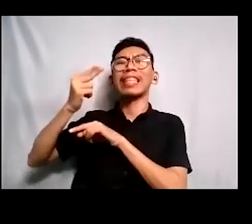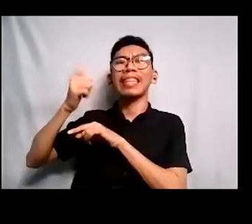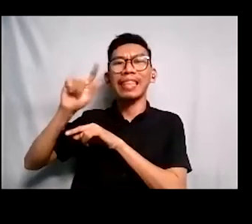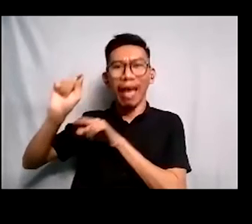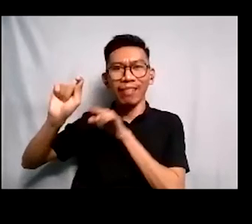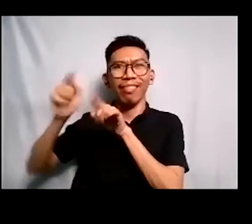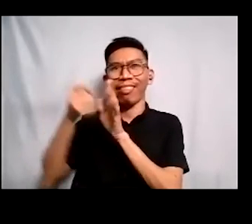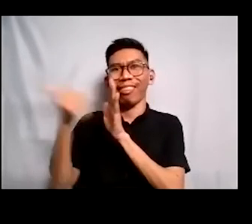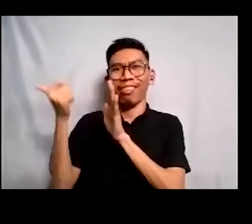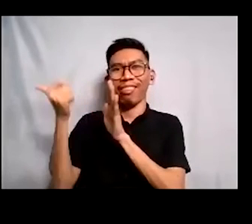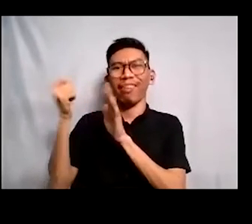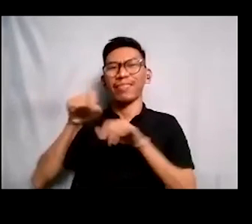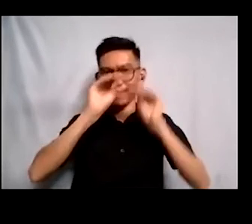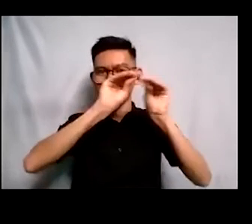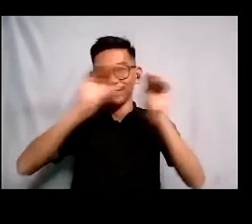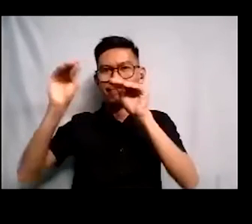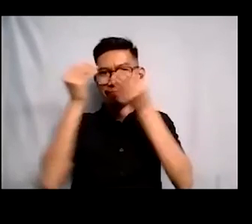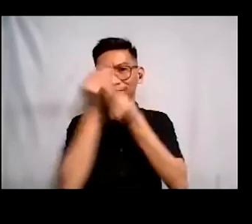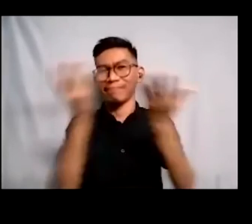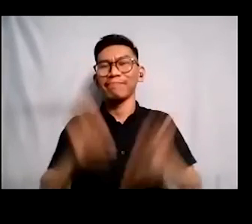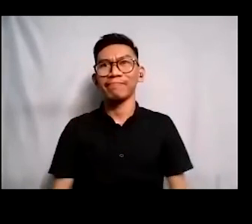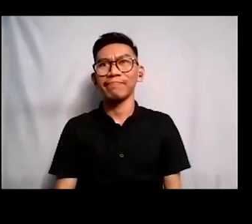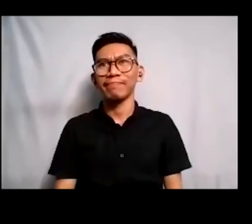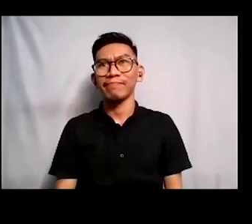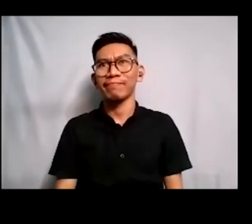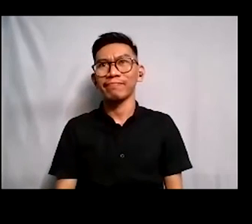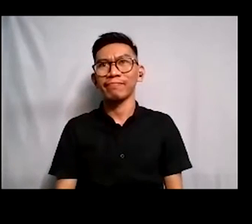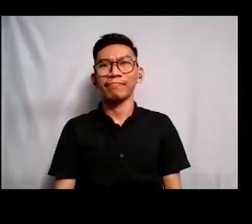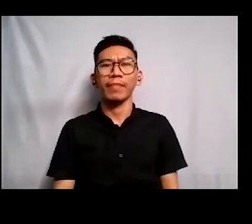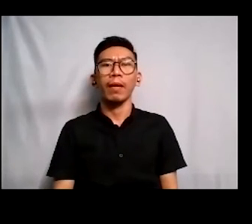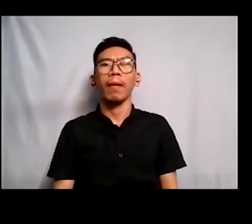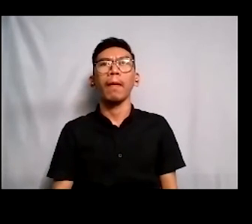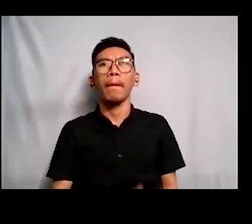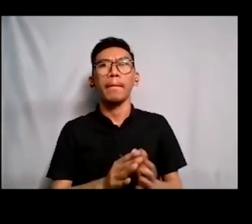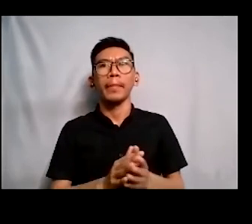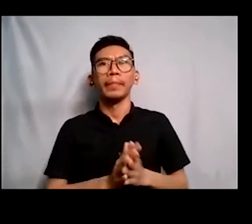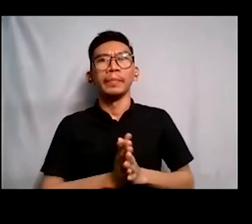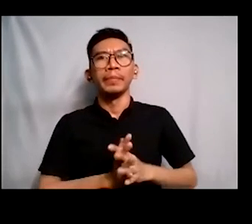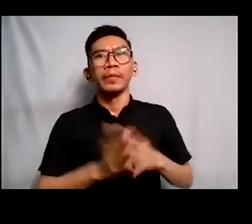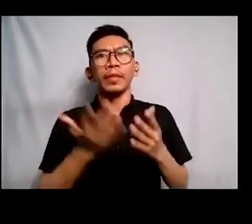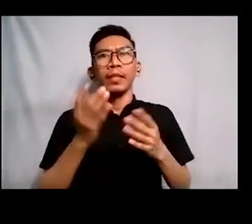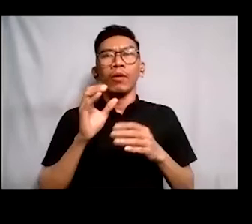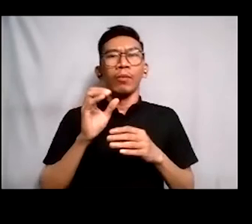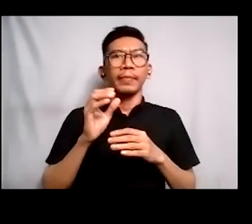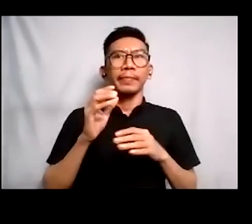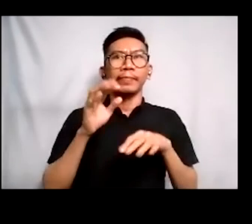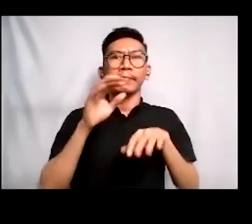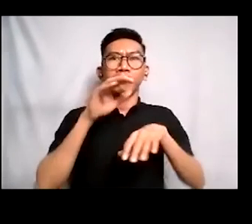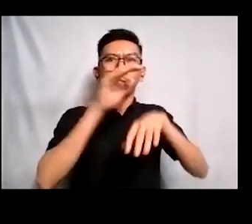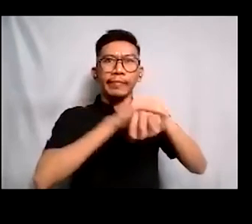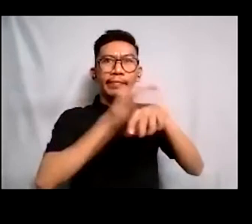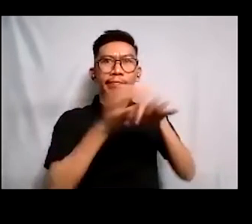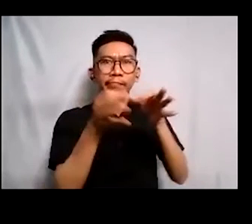So book, then expensive. And then the English translation would just read the